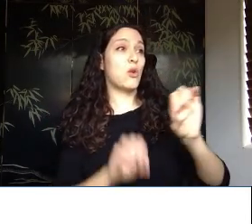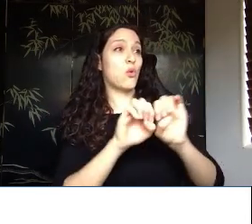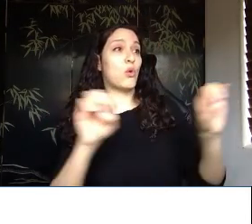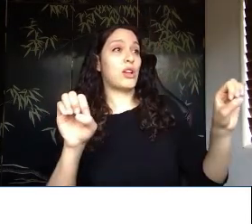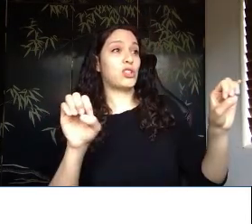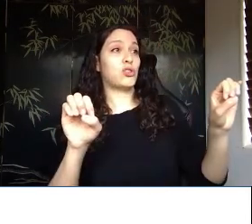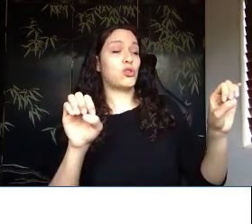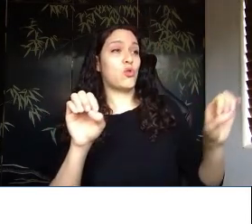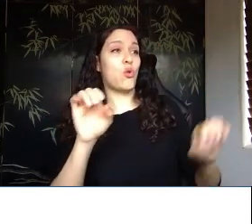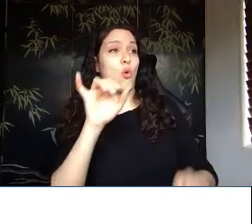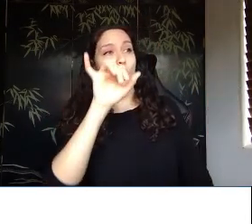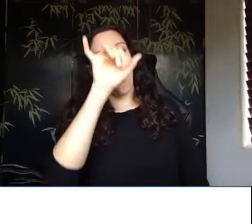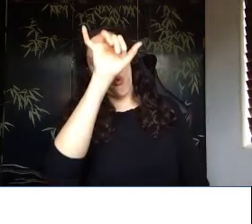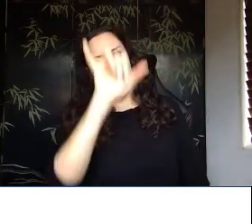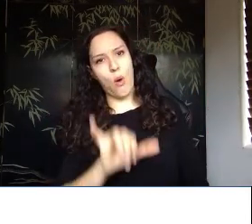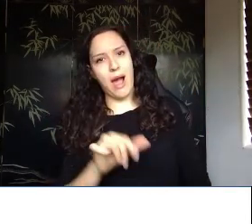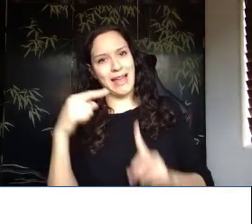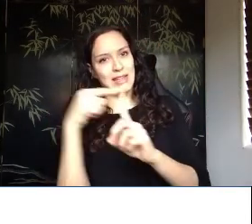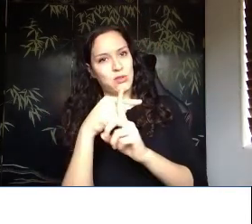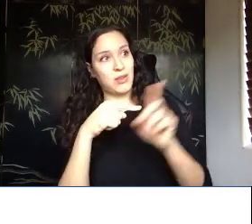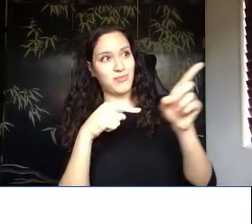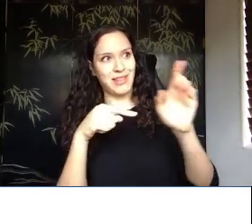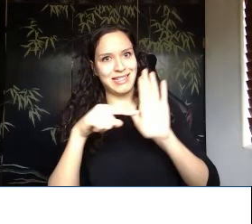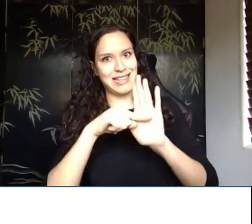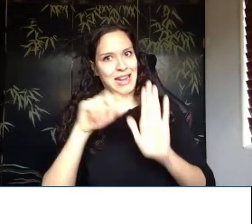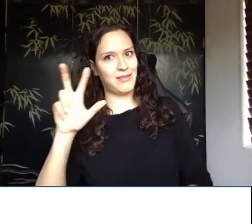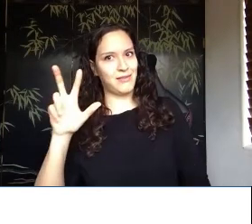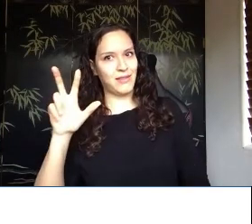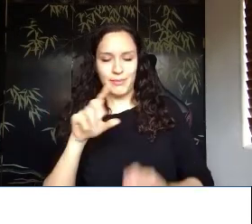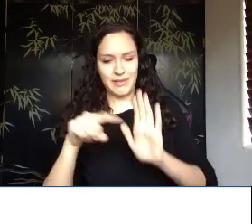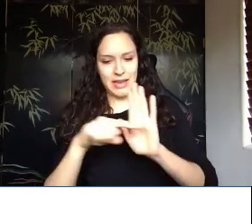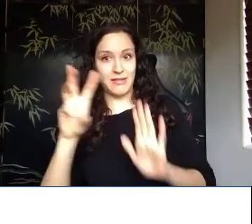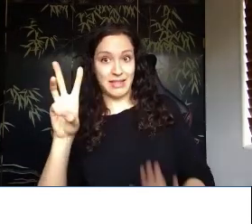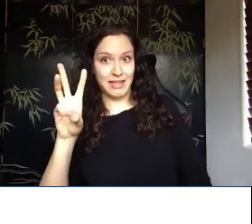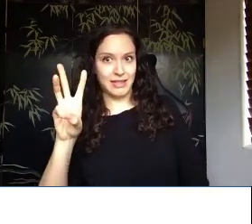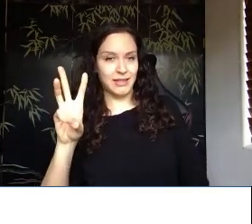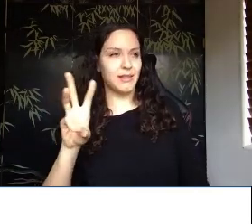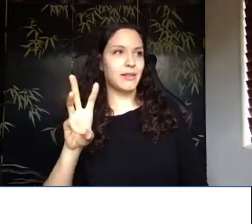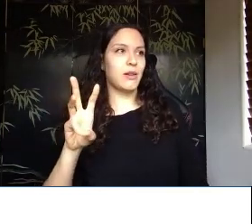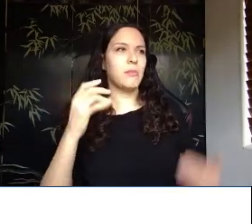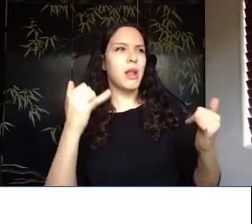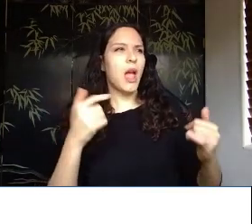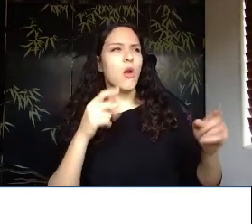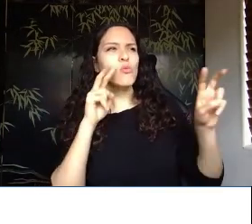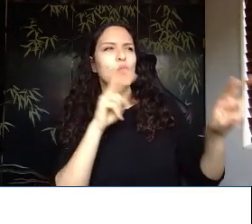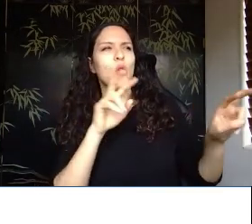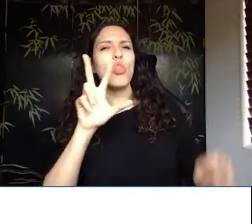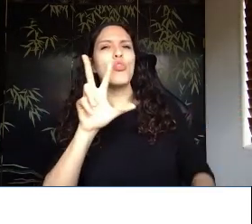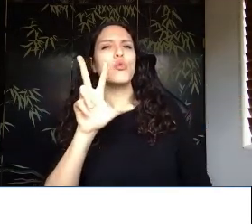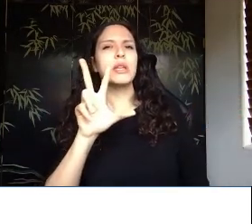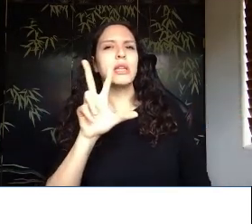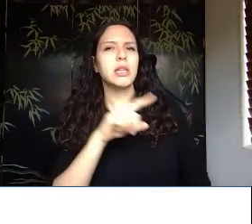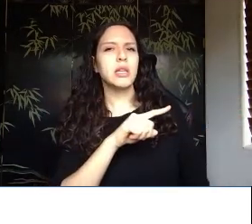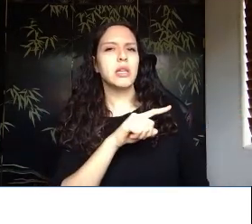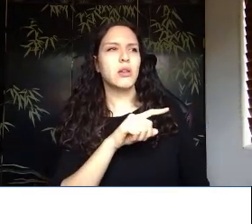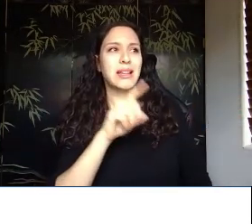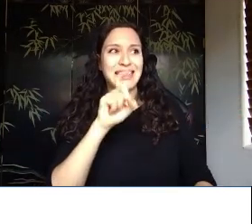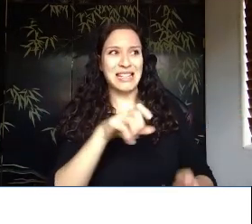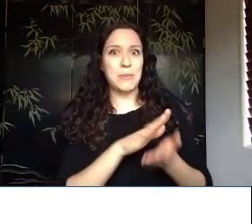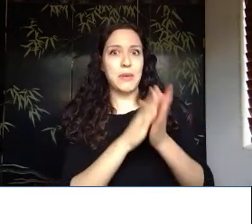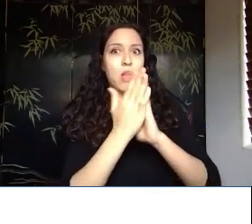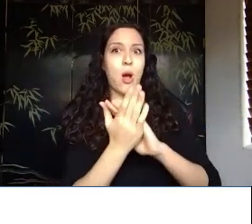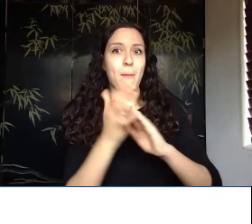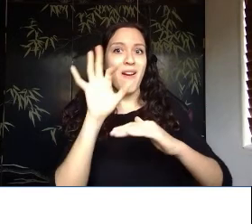y-intercept. I'll start off at -6, but what I'm concerned about is this 3. Okay, well, I'm going to turn that into a